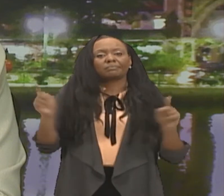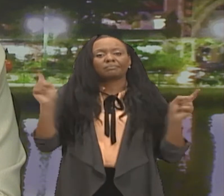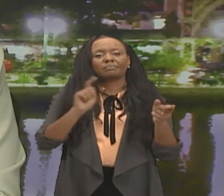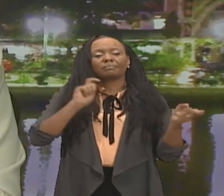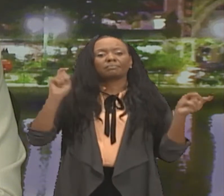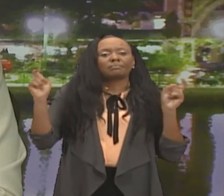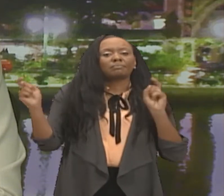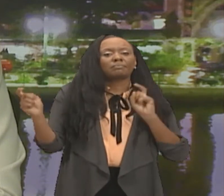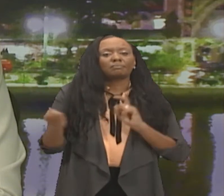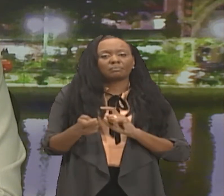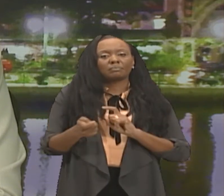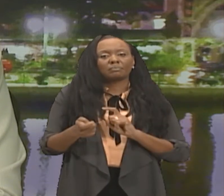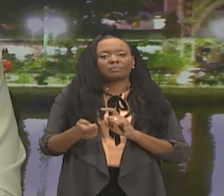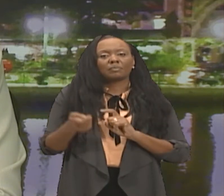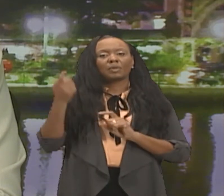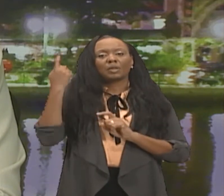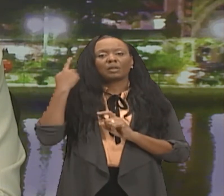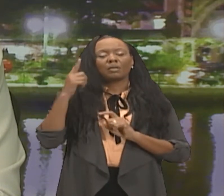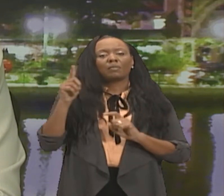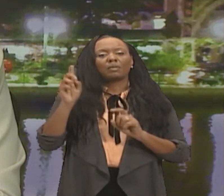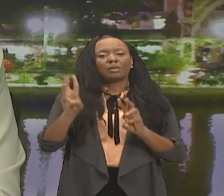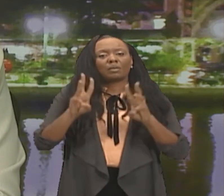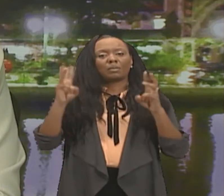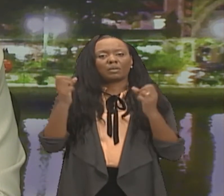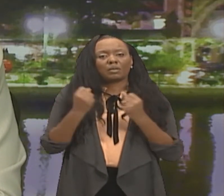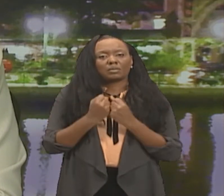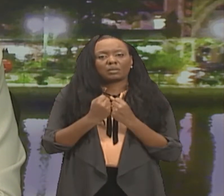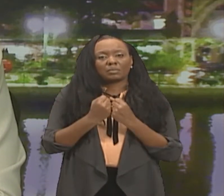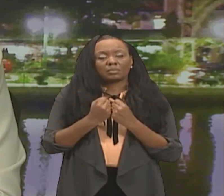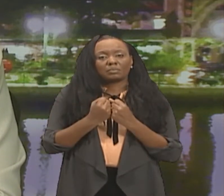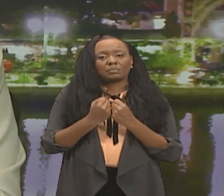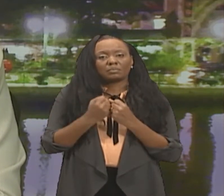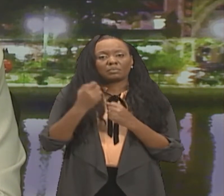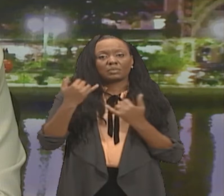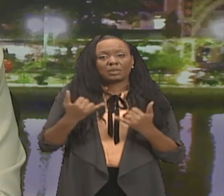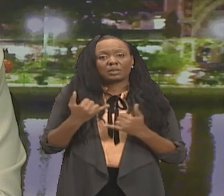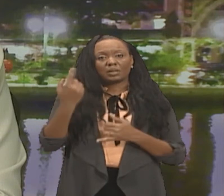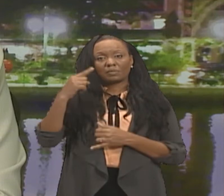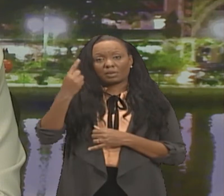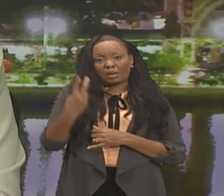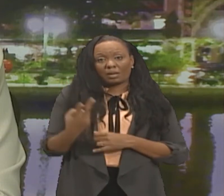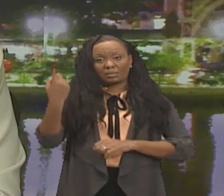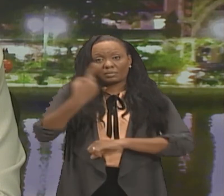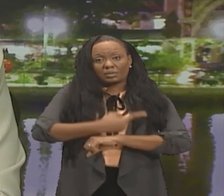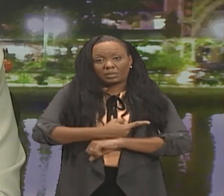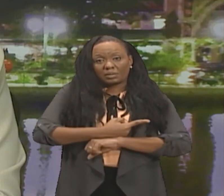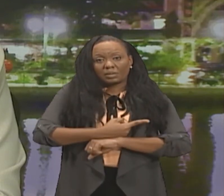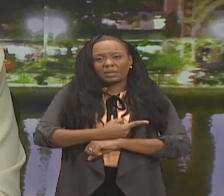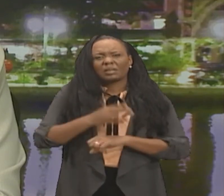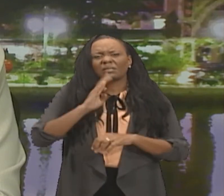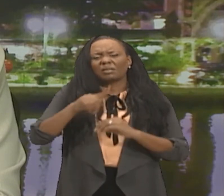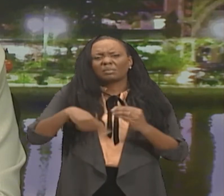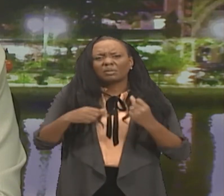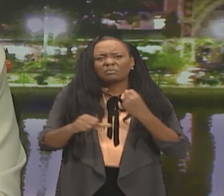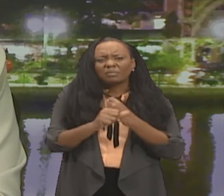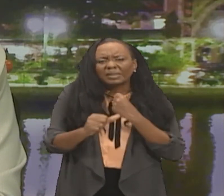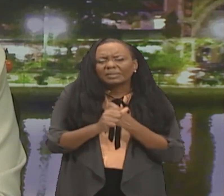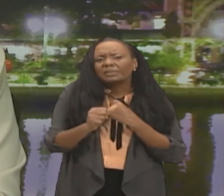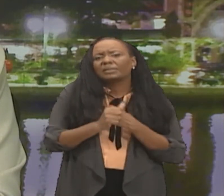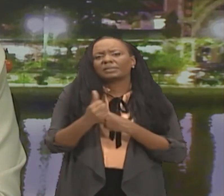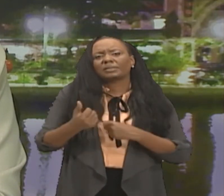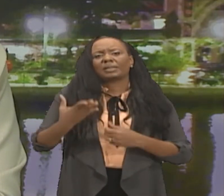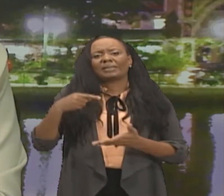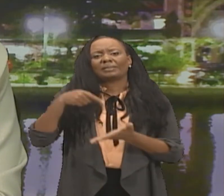his remarks at the opening of a half-day workshop, Debt Exchange, Risks and Opportunities, Leveraging